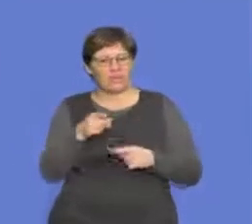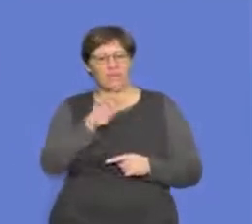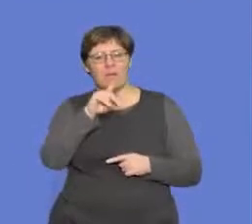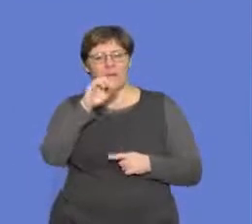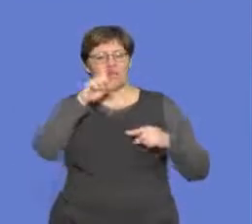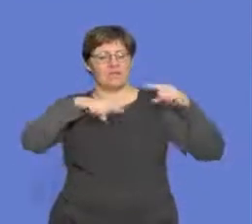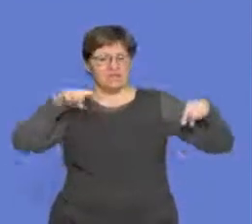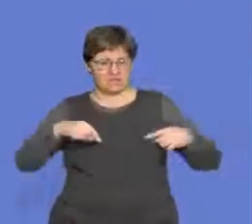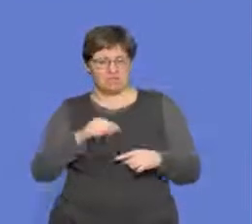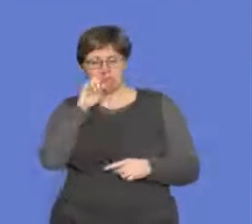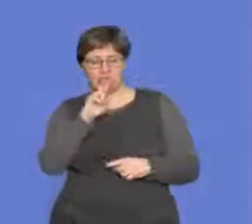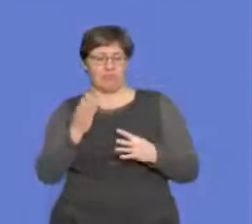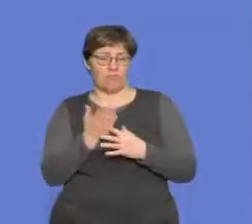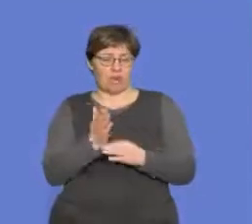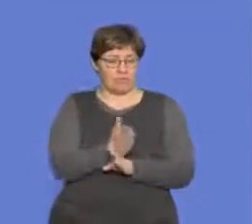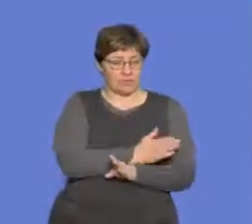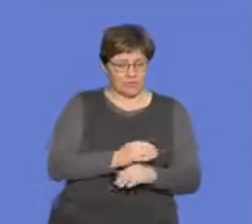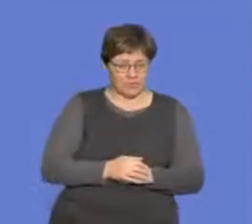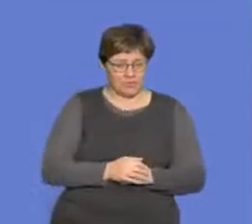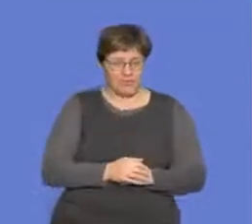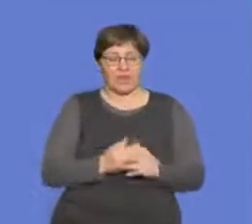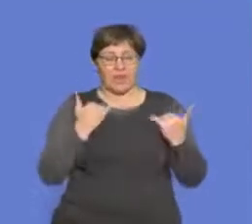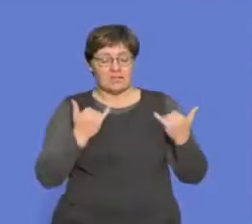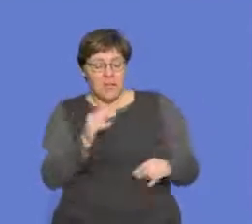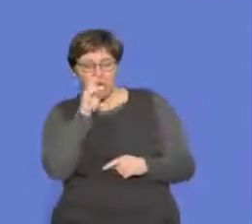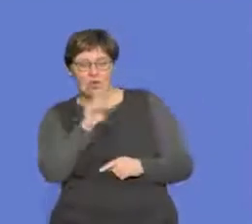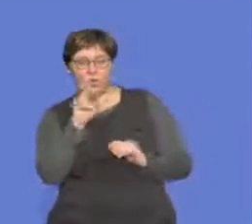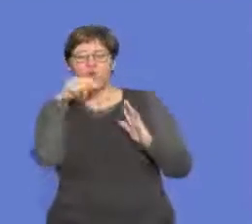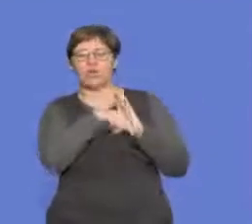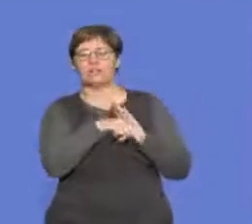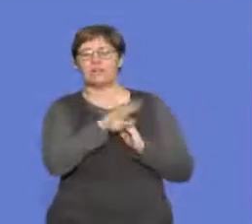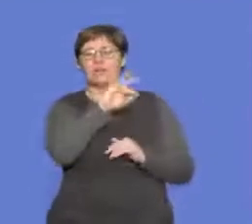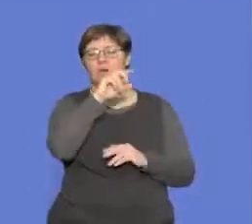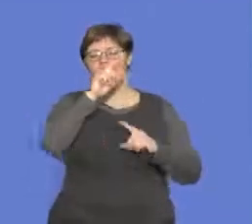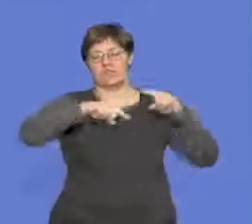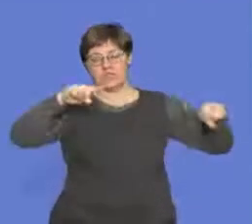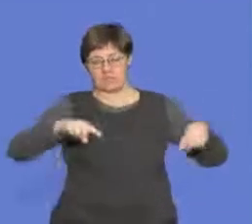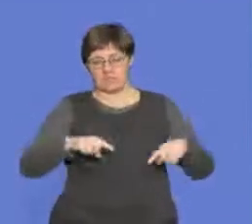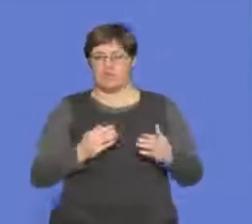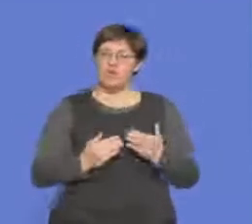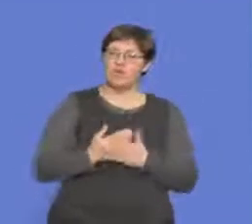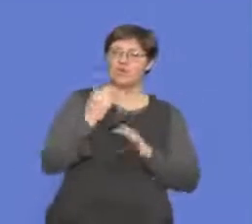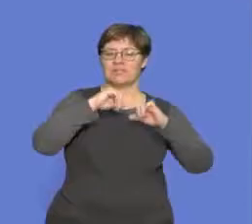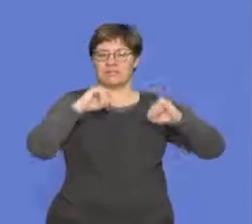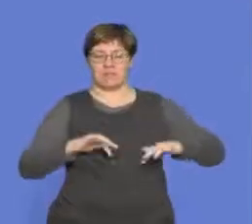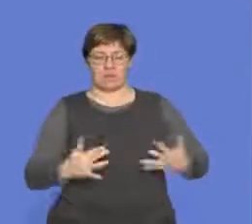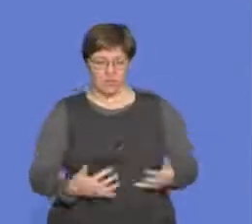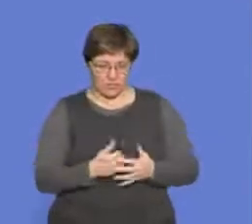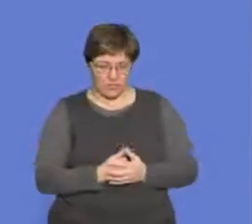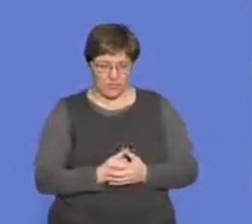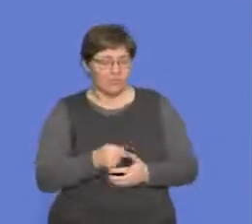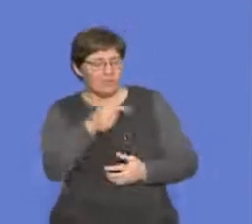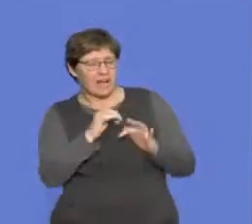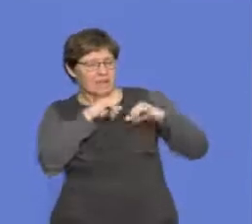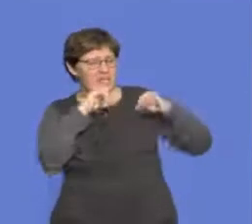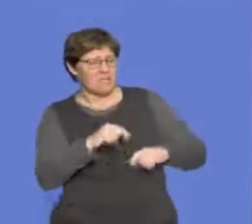at biodiversity before we went into a little break. It's important that now we look at the context of biodiversity in a new system, in a